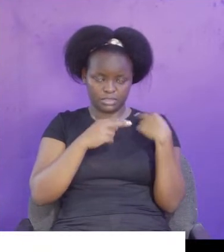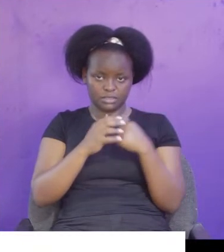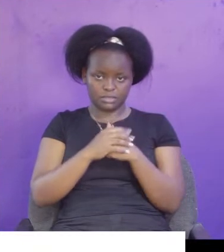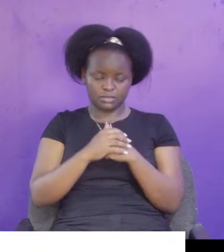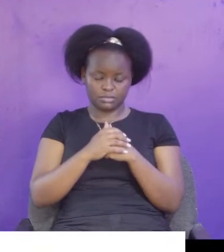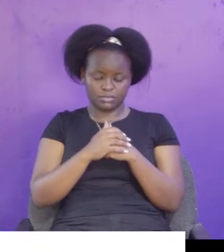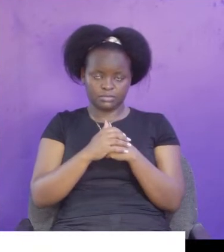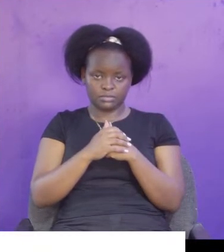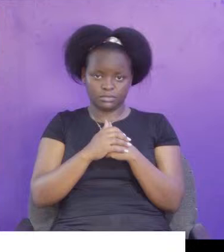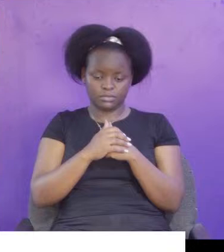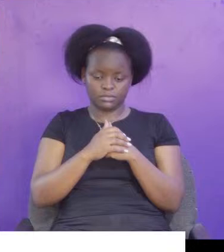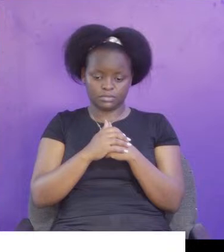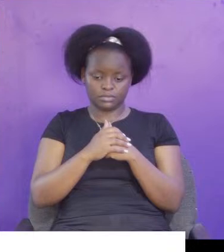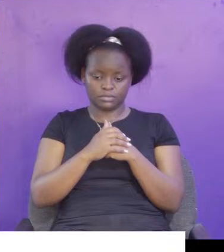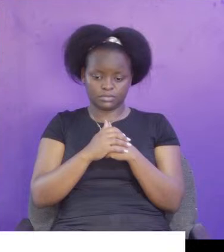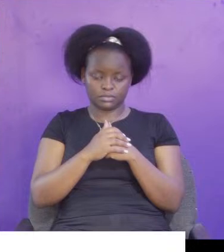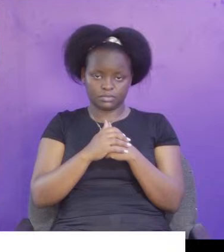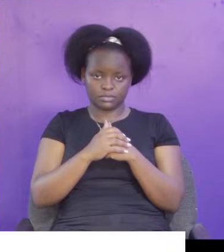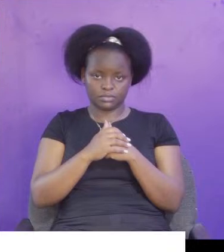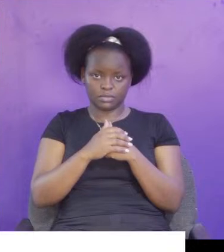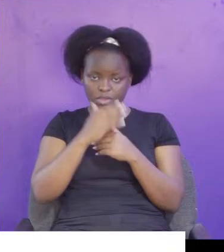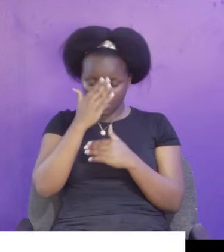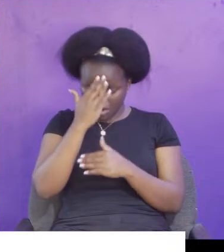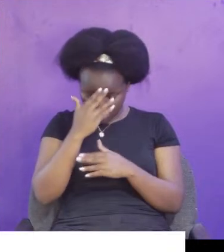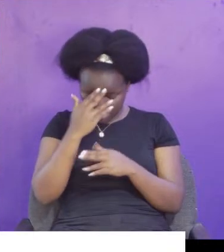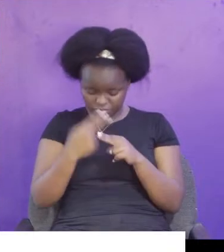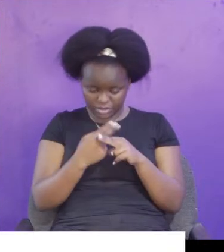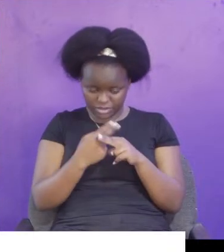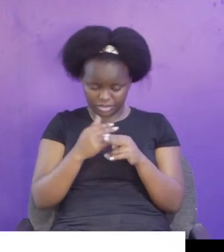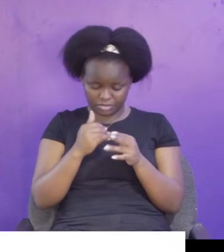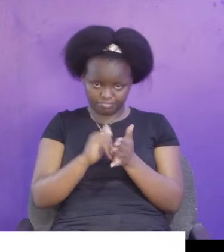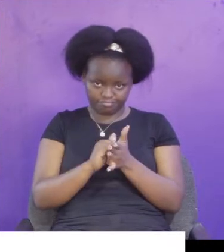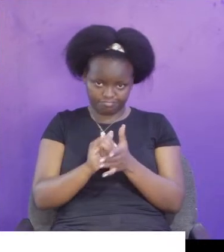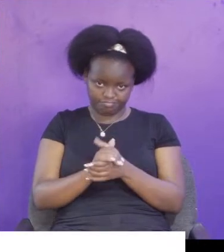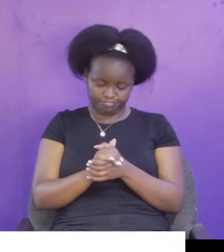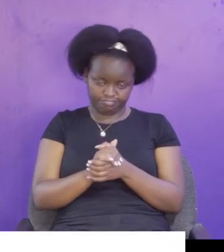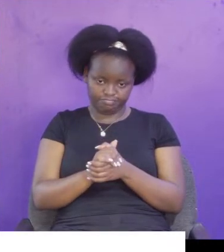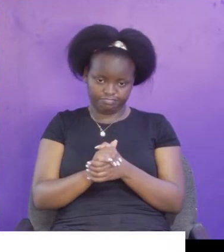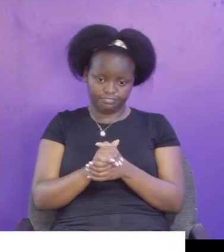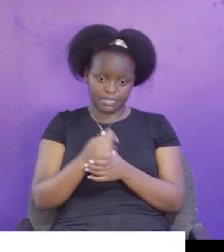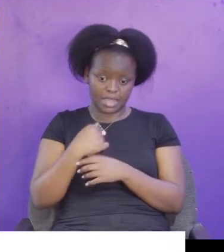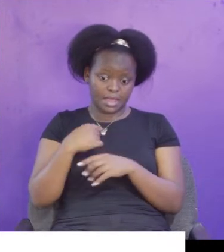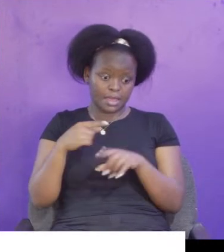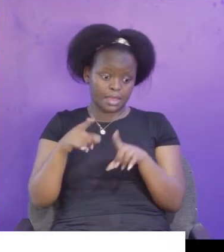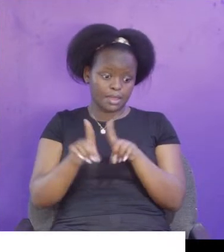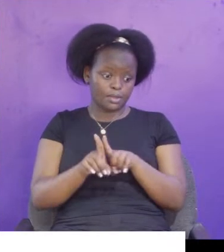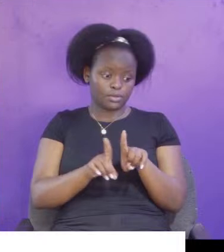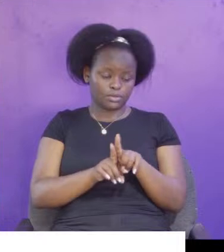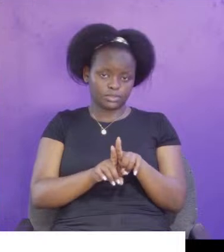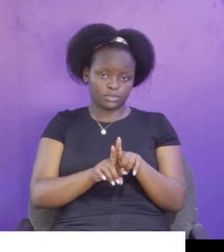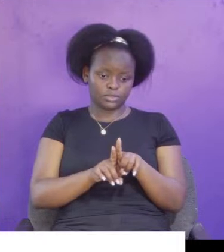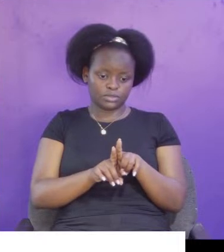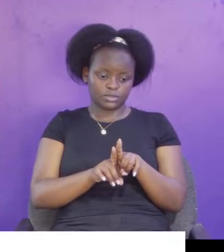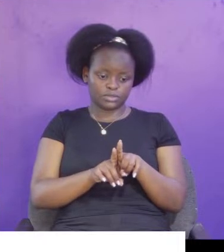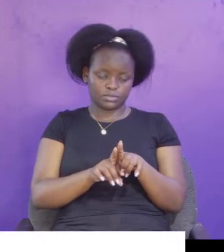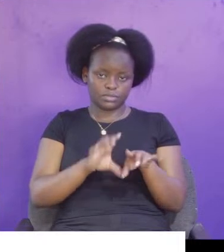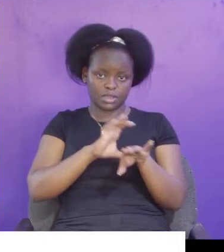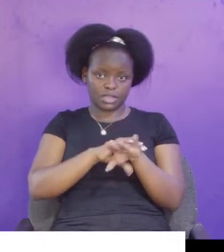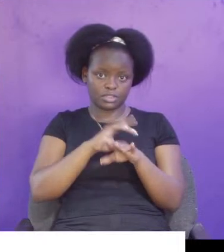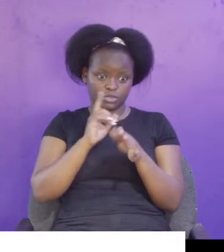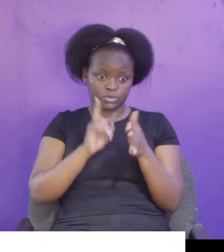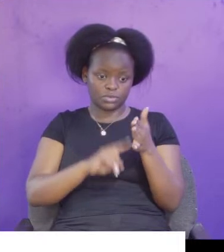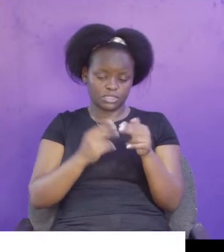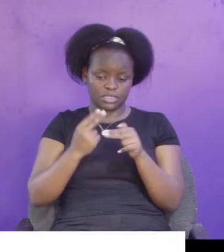to the owner of that name. I'm also gotten the name of